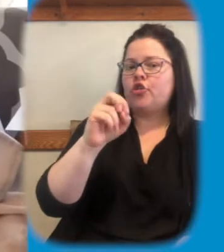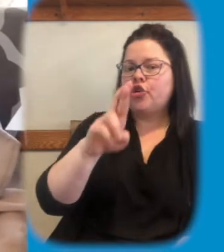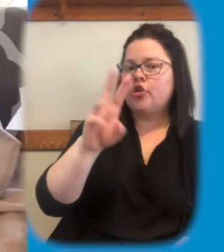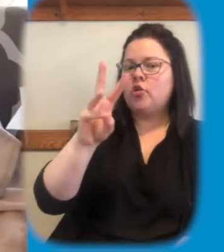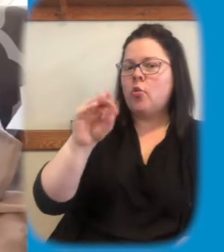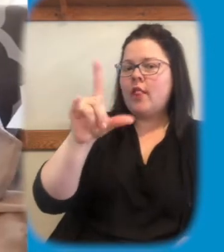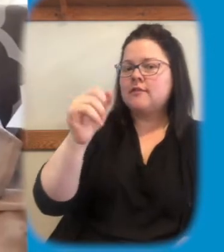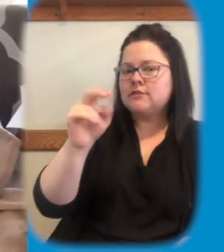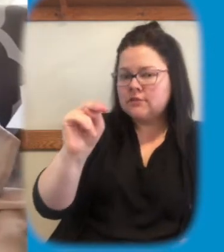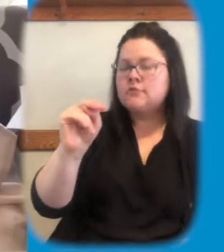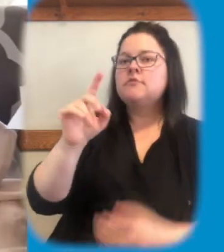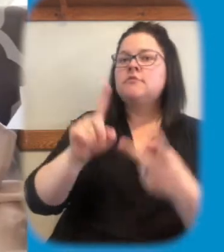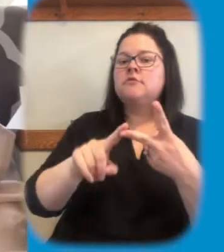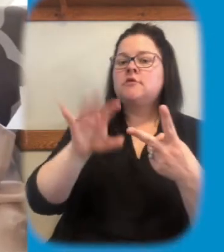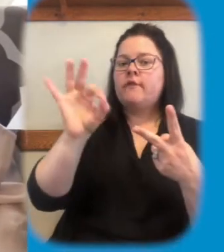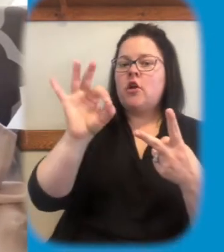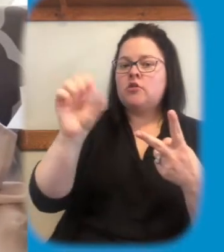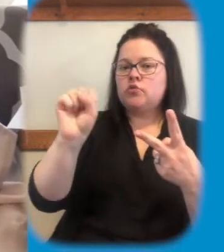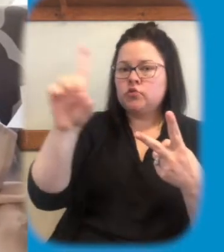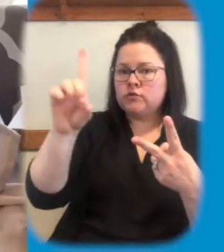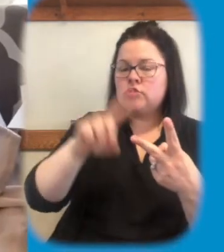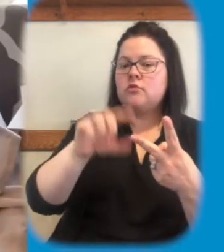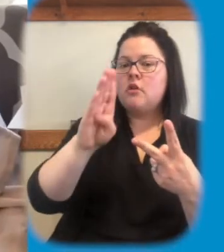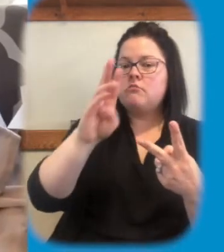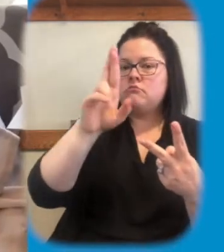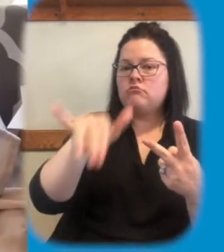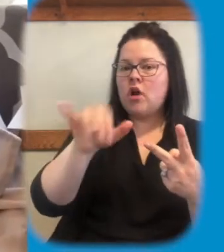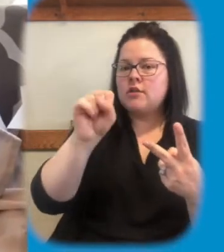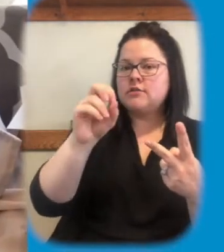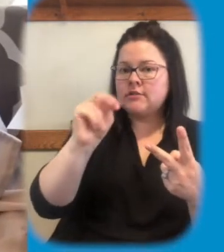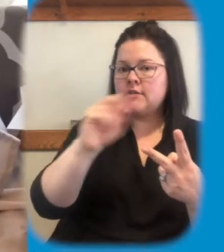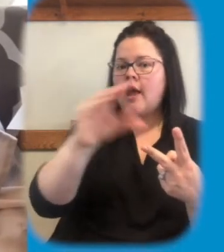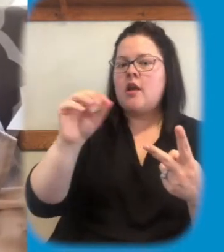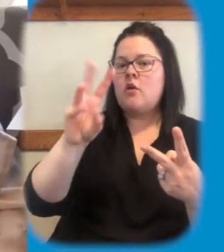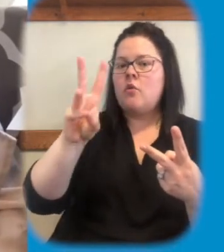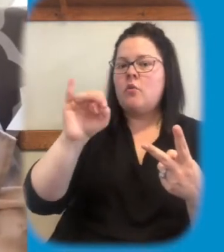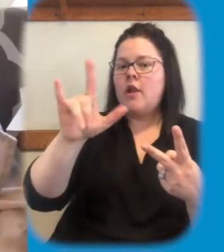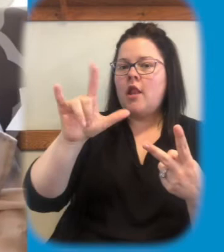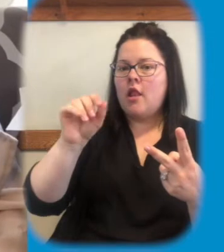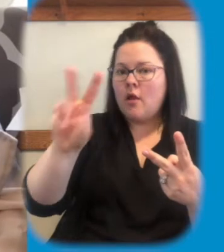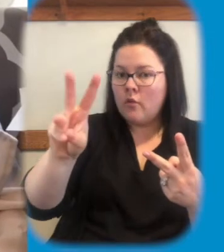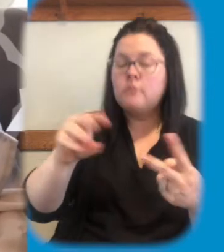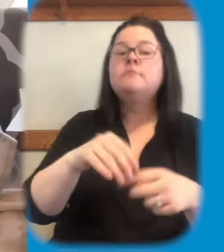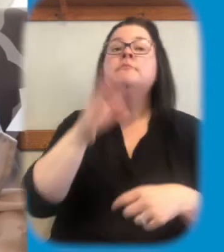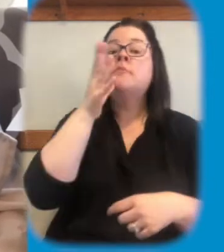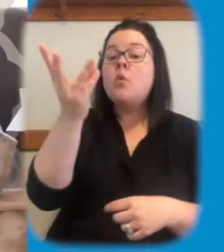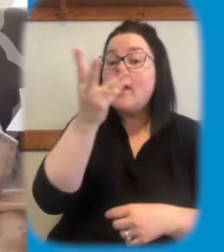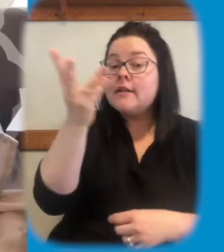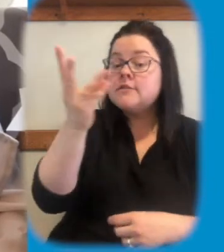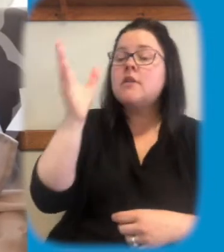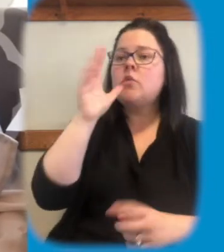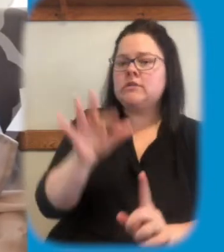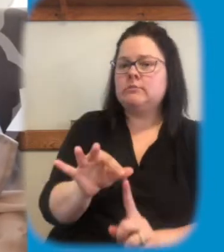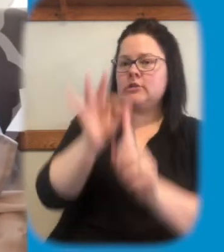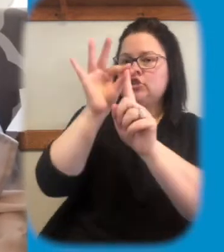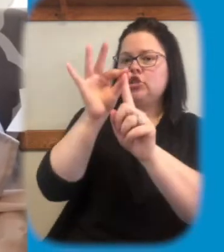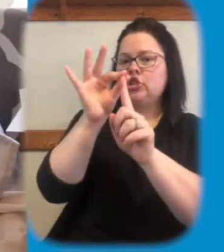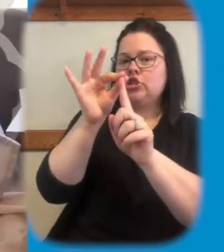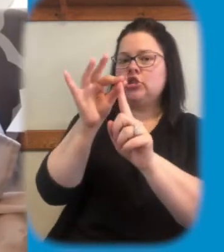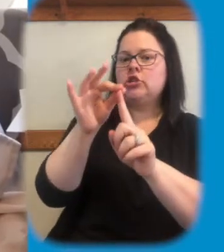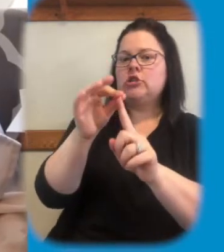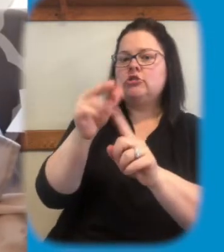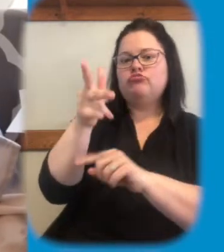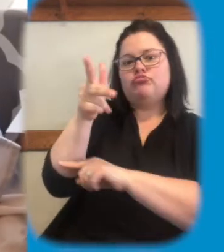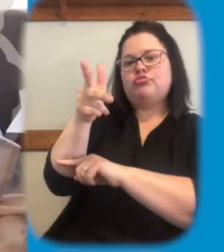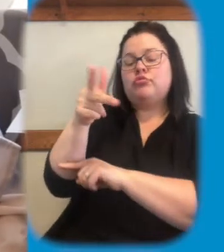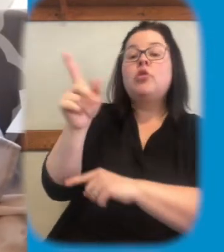Wilson and Frontier School Division, Bryson and Willow. This Wednesday will be a special